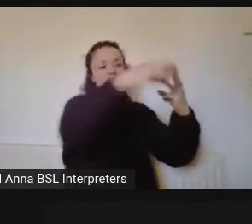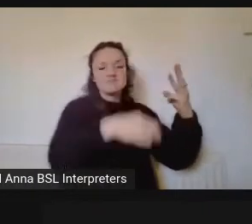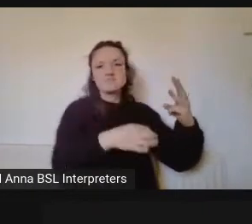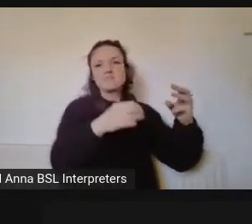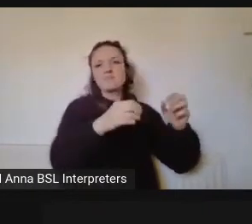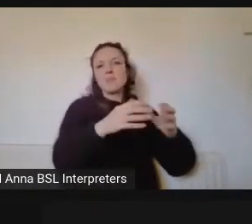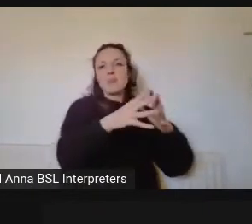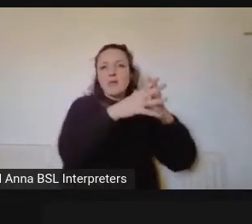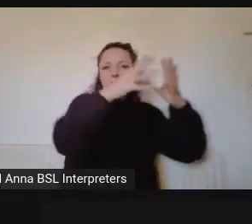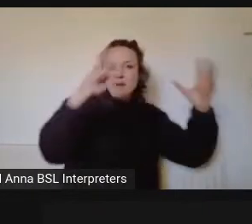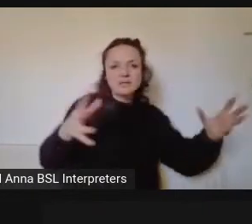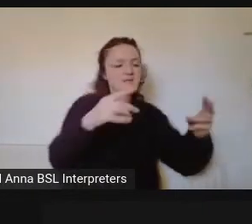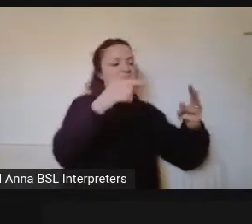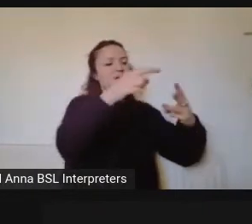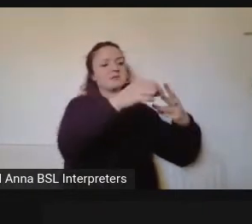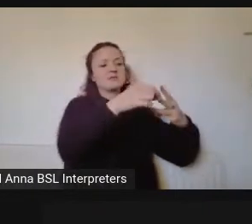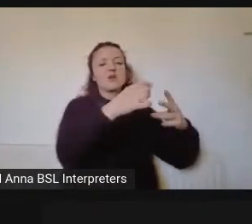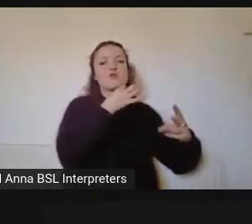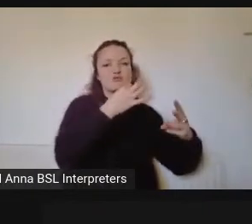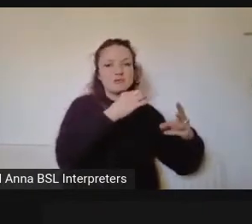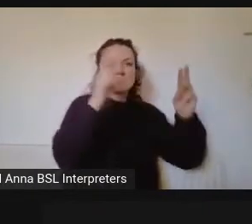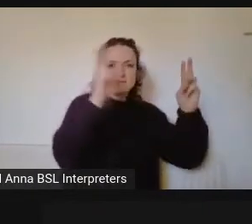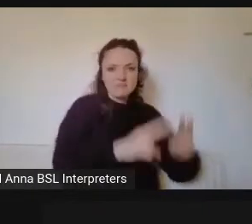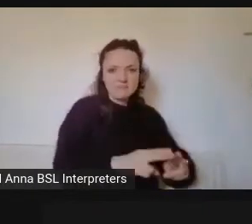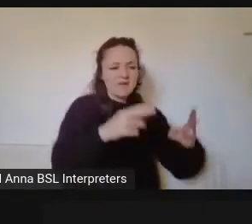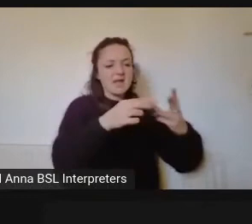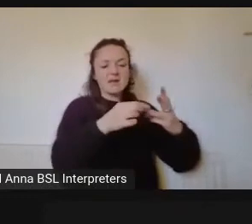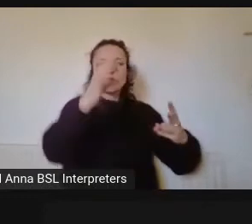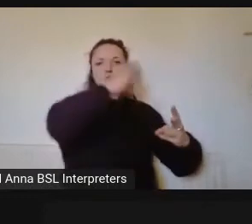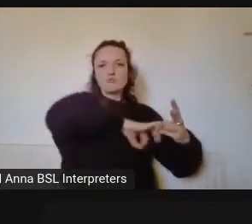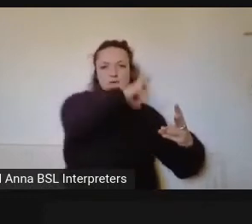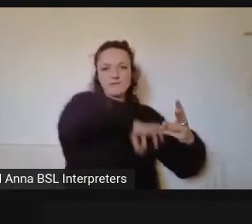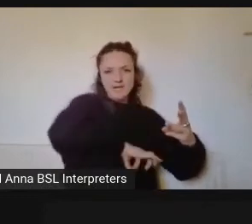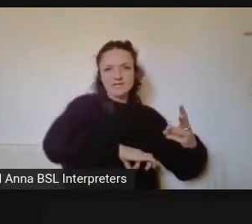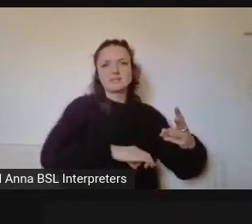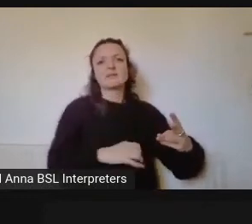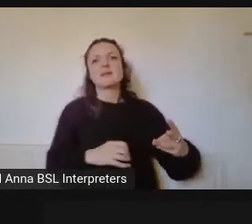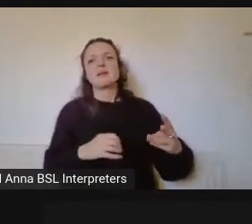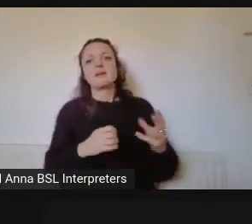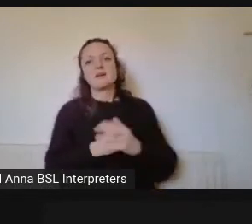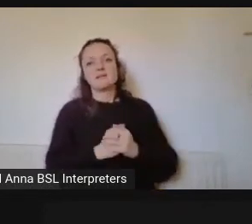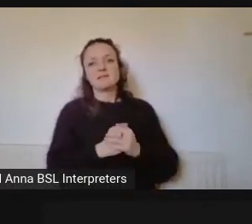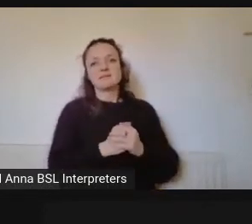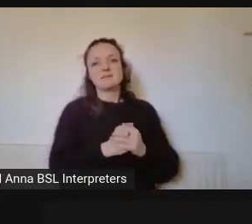minimize risk, and make sure shareholders get their value. So